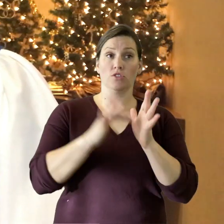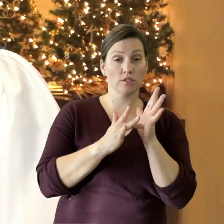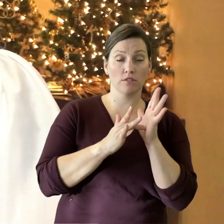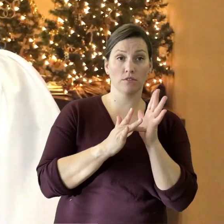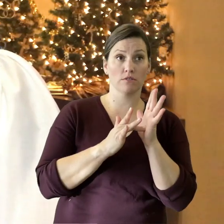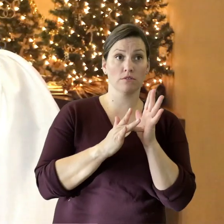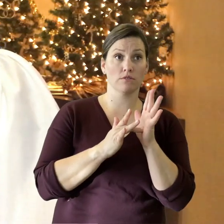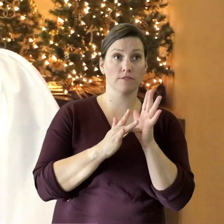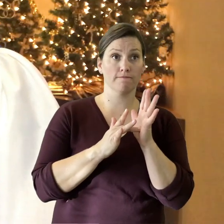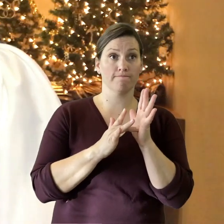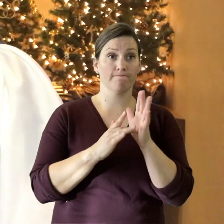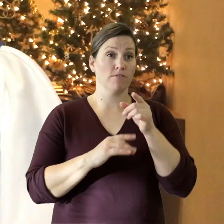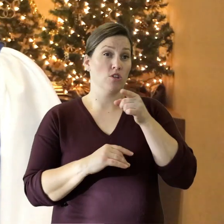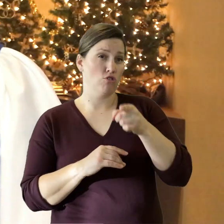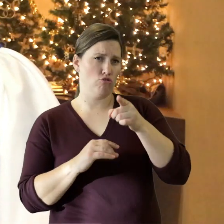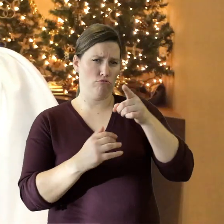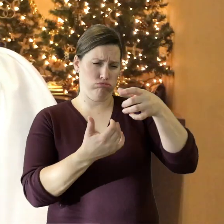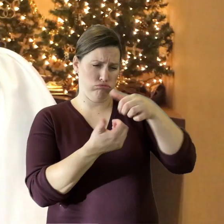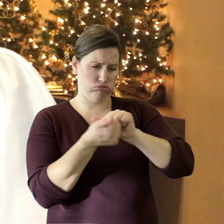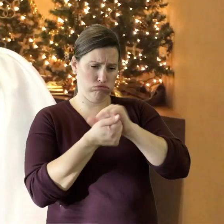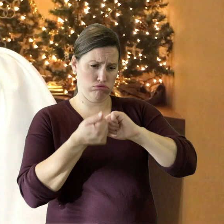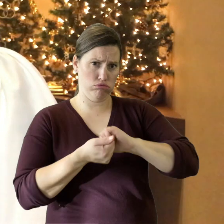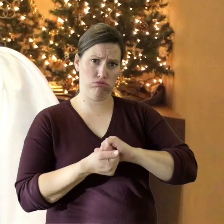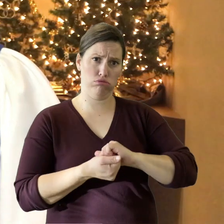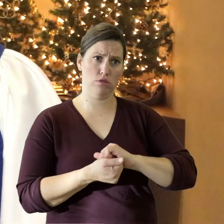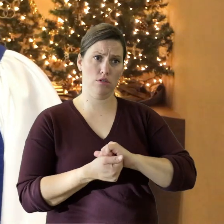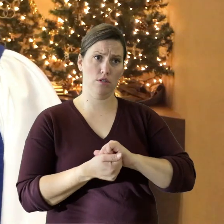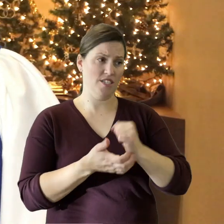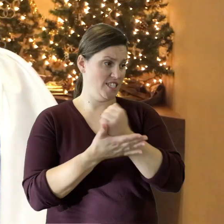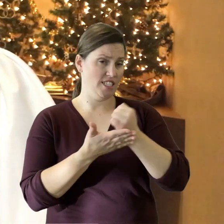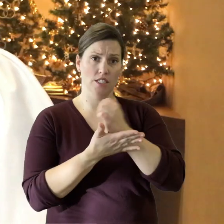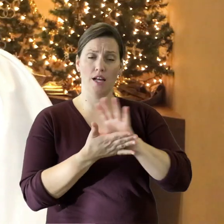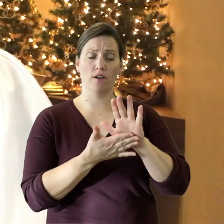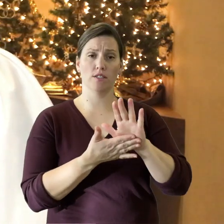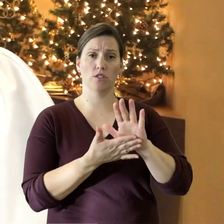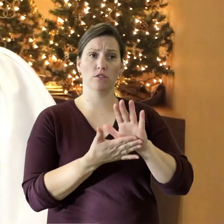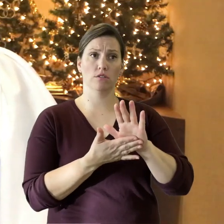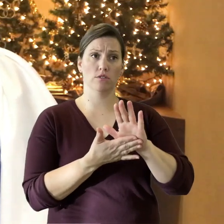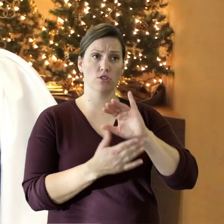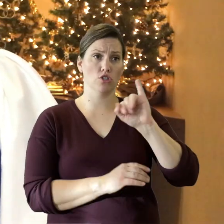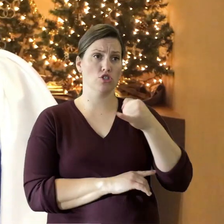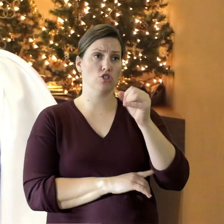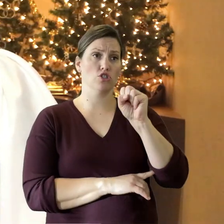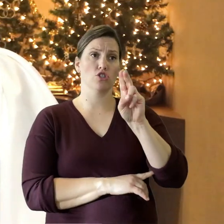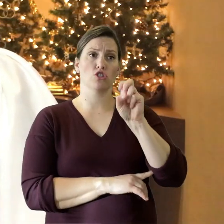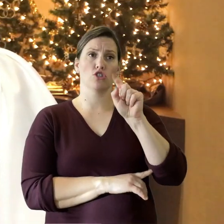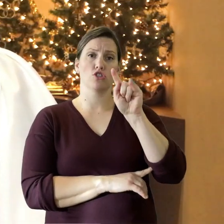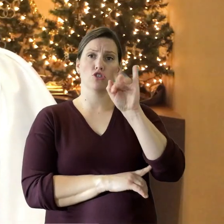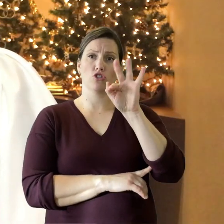Jesus. You were washed. You were sanctified. You were